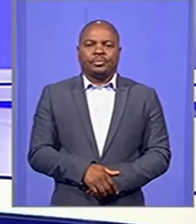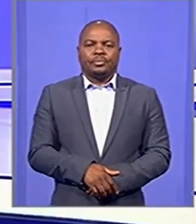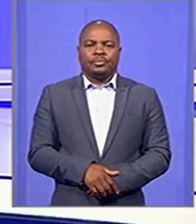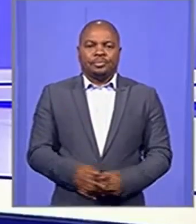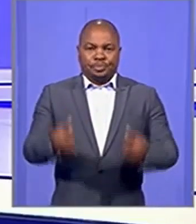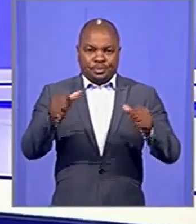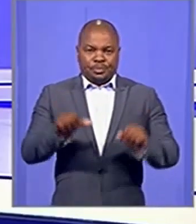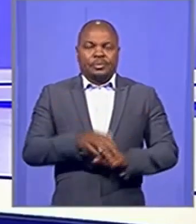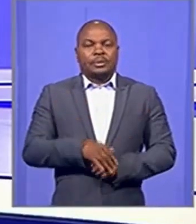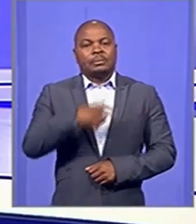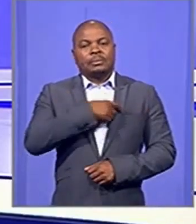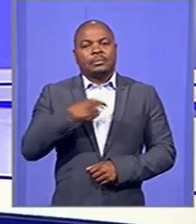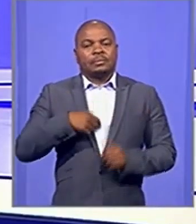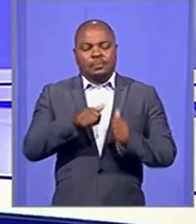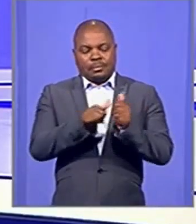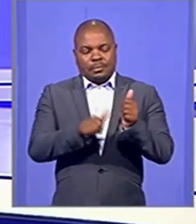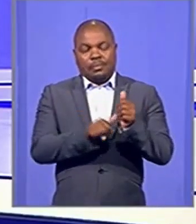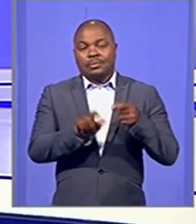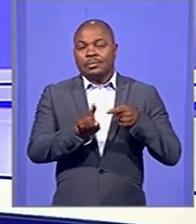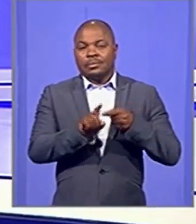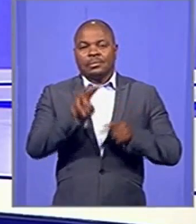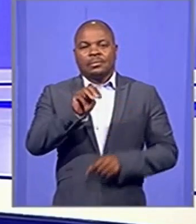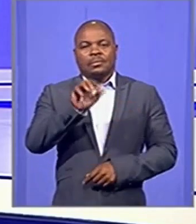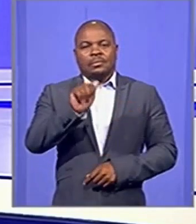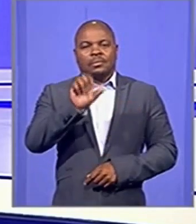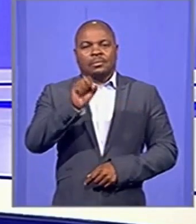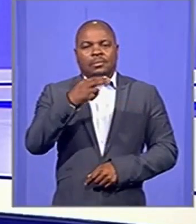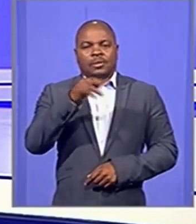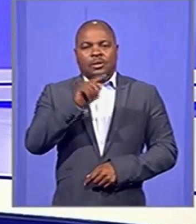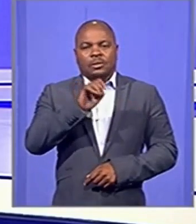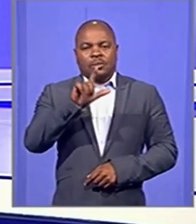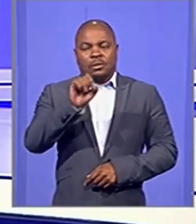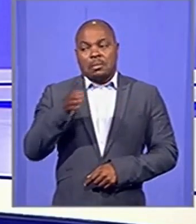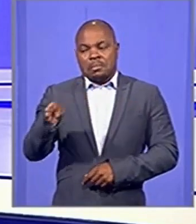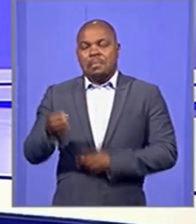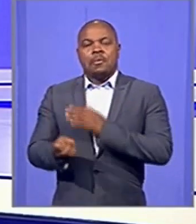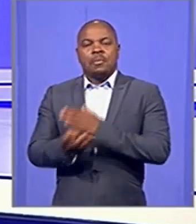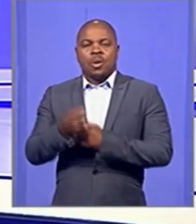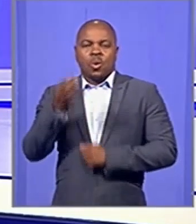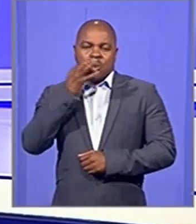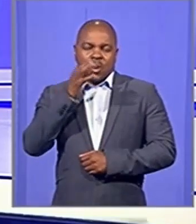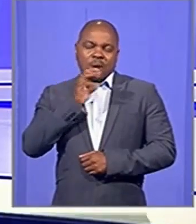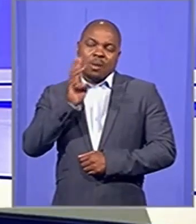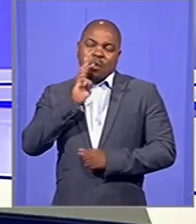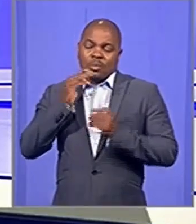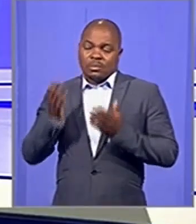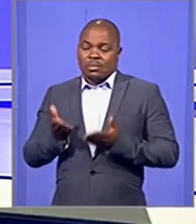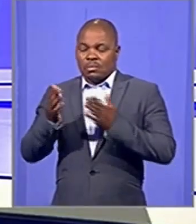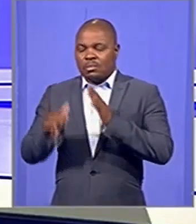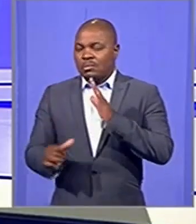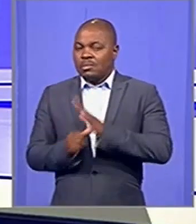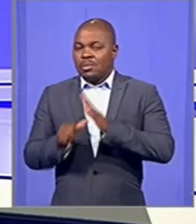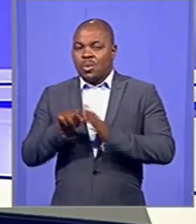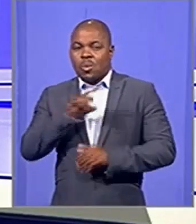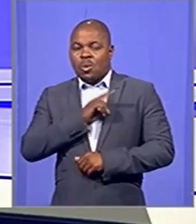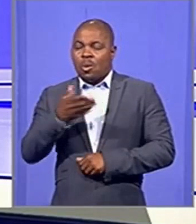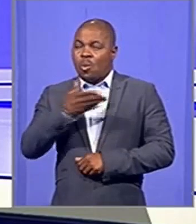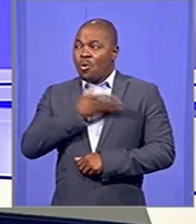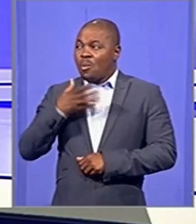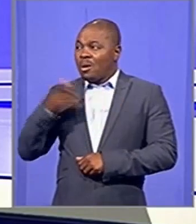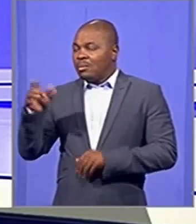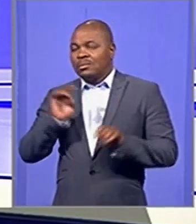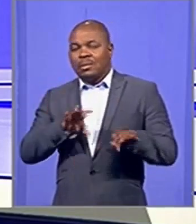Kaole le motlatsa Mopresidente Paul Mashatile o ne a le Mpumalanga mo a buileng ka bohlokwa ba phano ya metsi ka ha ele e nngwe ya diphephetso tseo basadi ba shebaneng